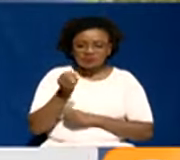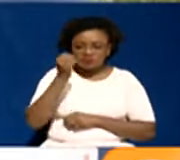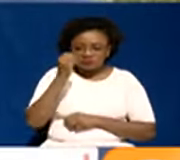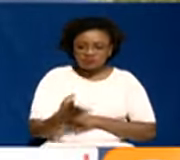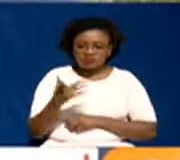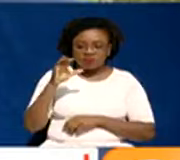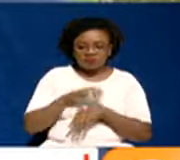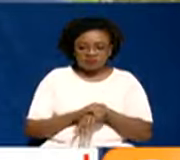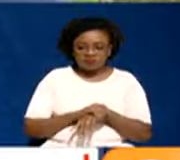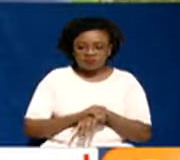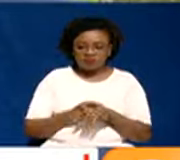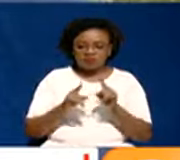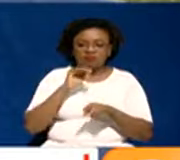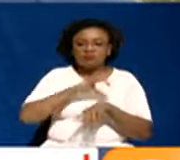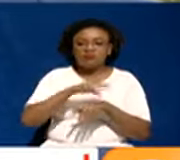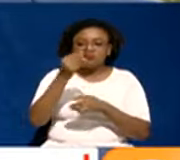fraud